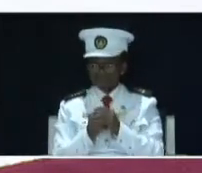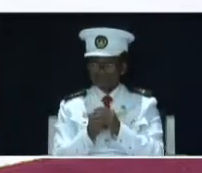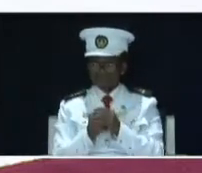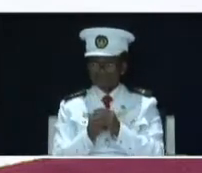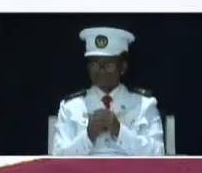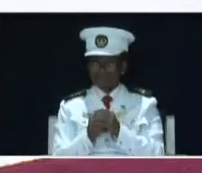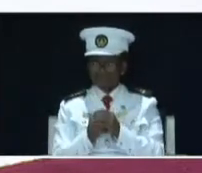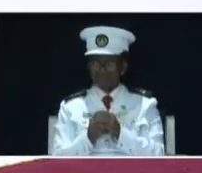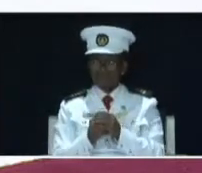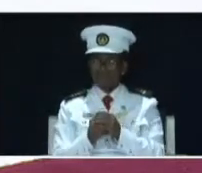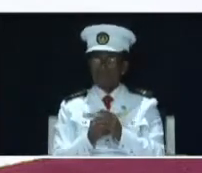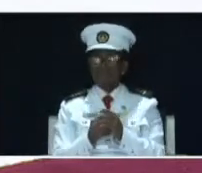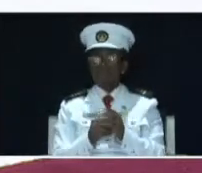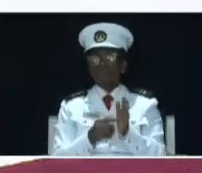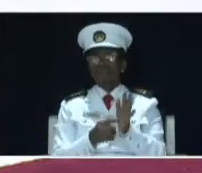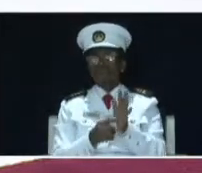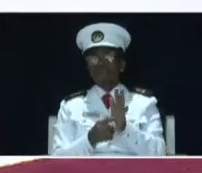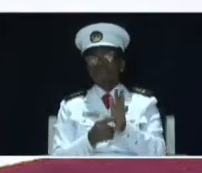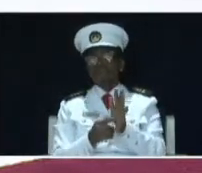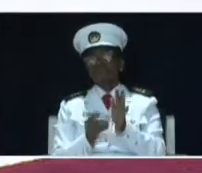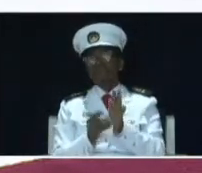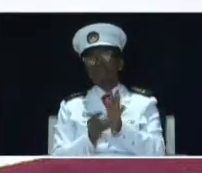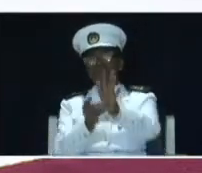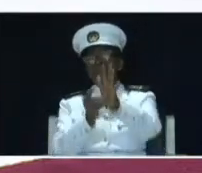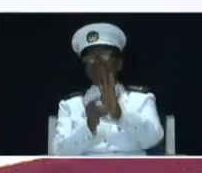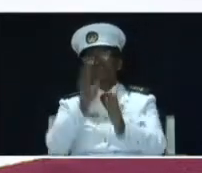demonstrate your power tonight